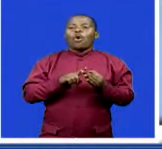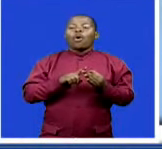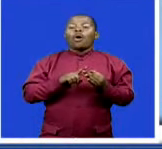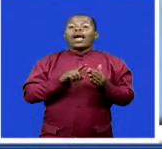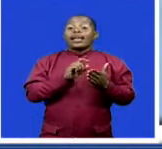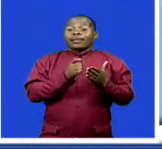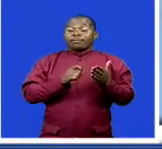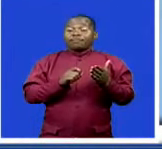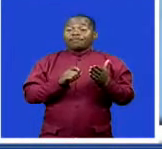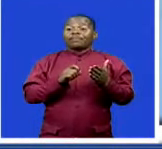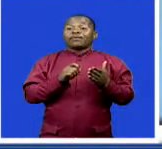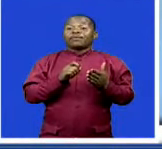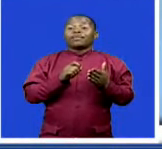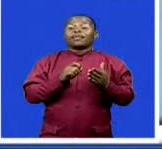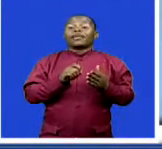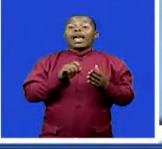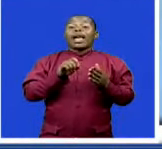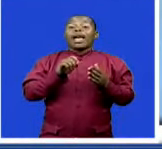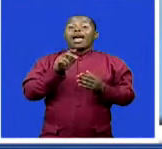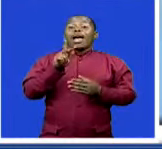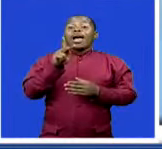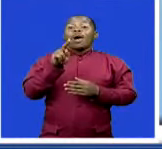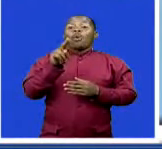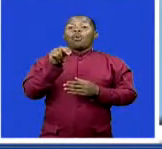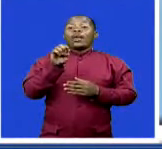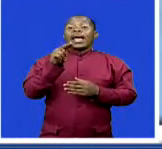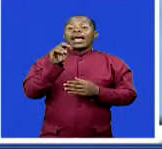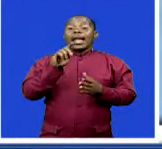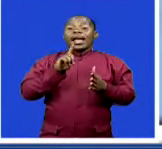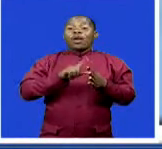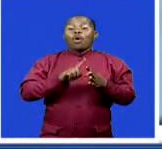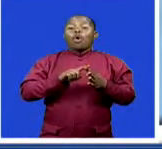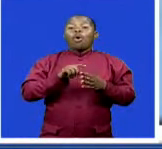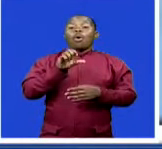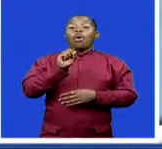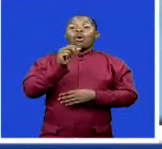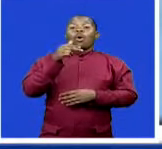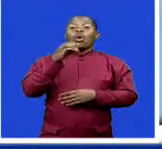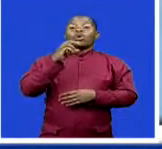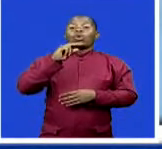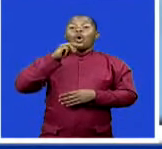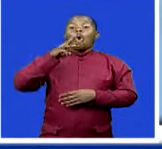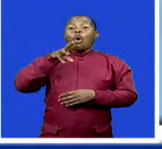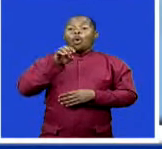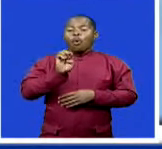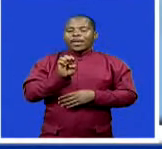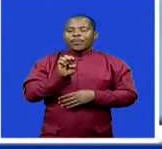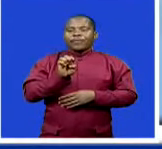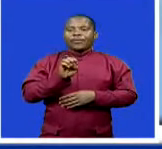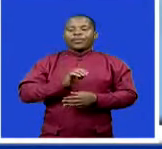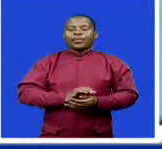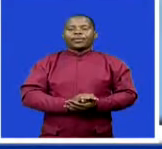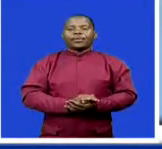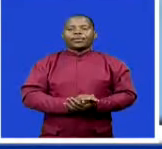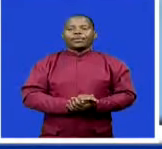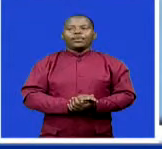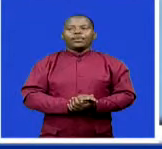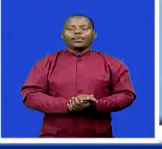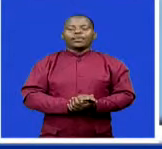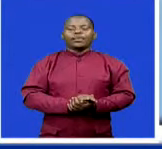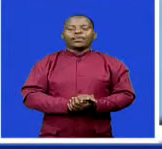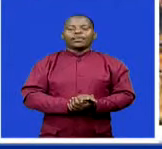two members Solomon Shongwe and Lucky Kunene. Reporting for Eswatini TV Sports, I'm Linda Dlamini in Malkens.